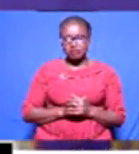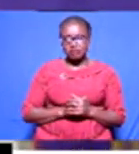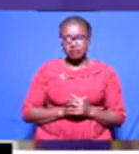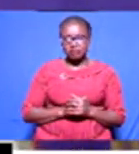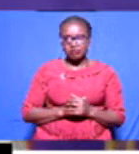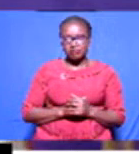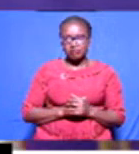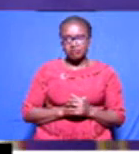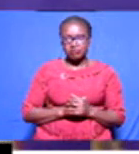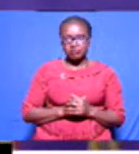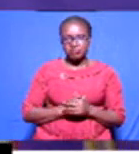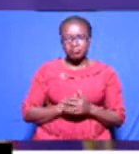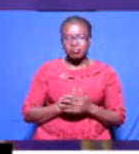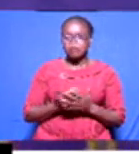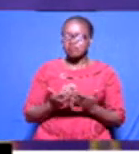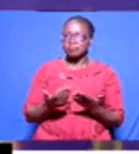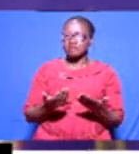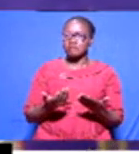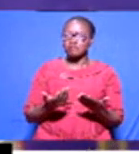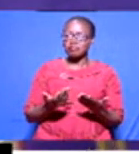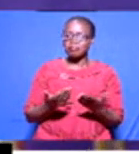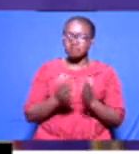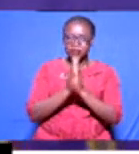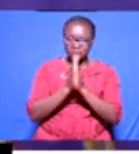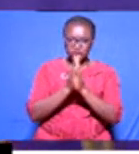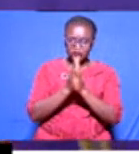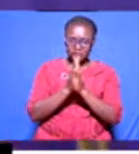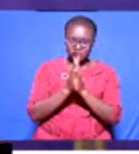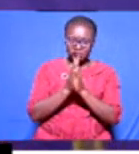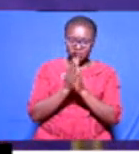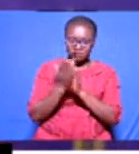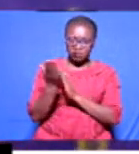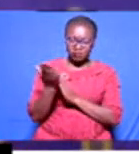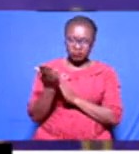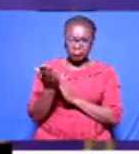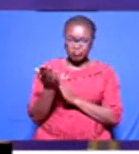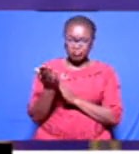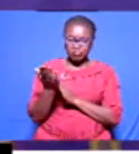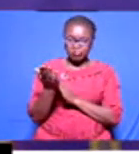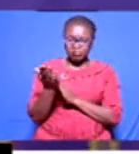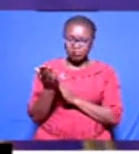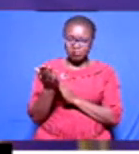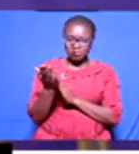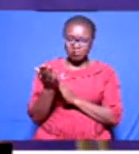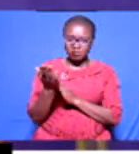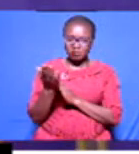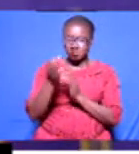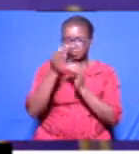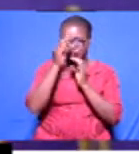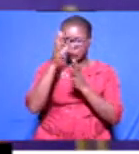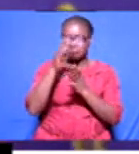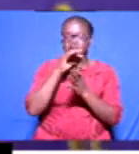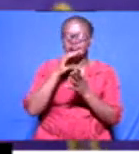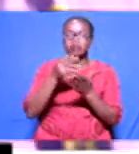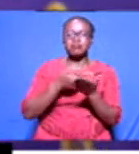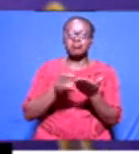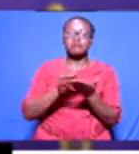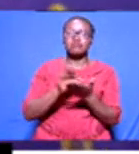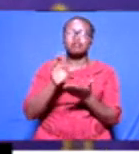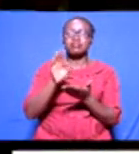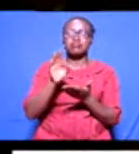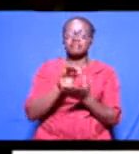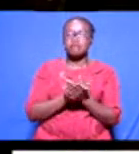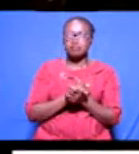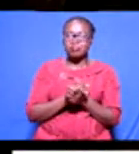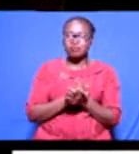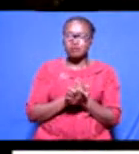sinners, now and at the hour of our death. Glory be to the Father, and the Son, and the Holy Spirit, as it was in the